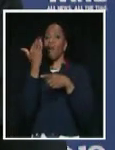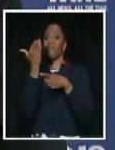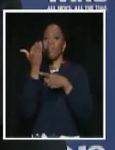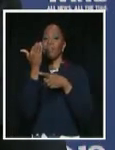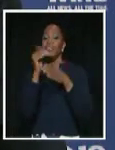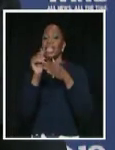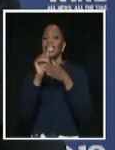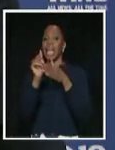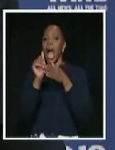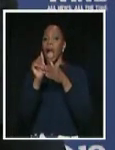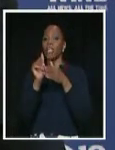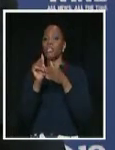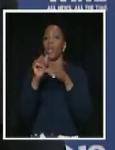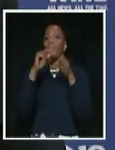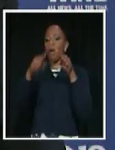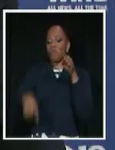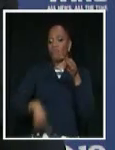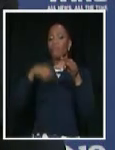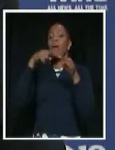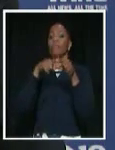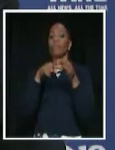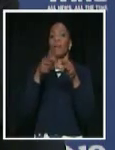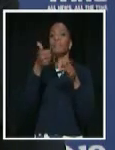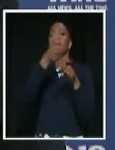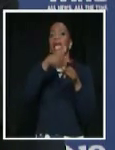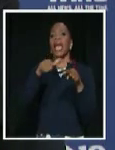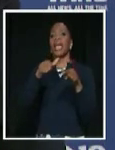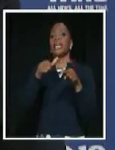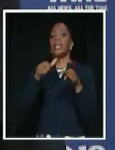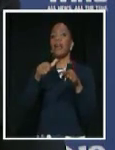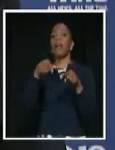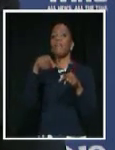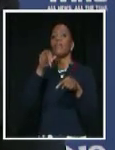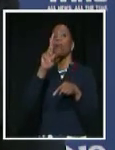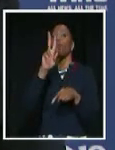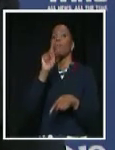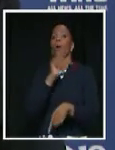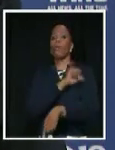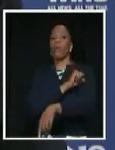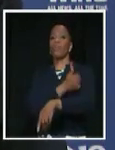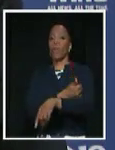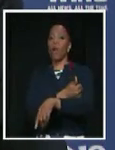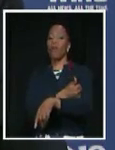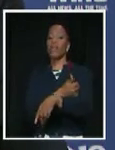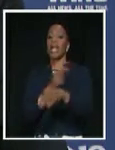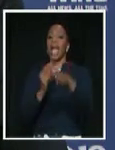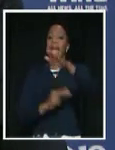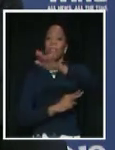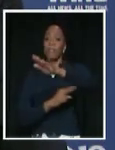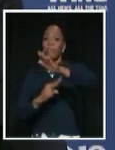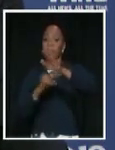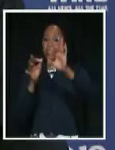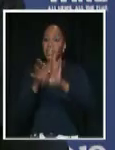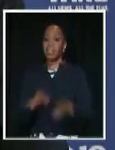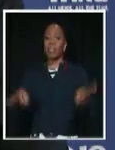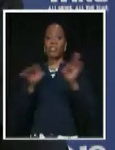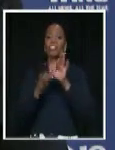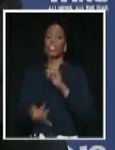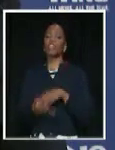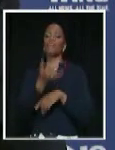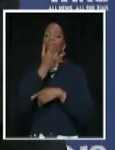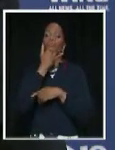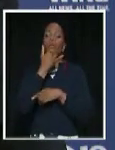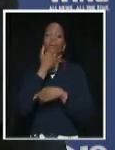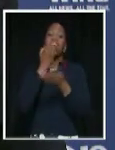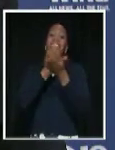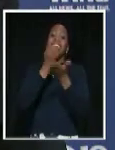round trip any one of the Triborough Bridge and Tunnel Authorities and their major bridges is absolutely wrong. It's destroying the economy, it's